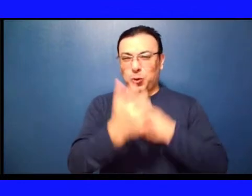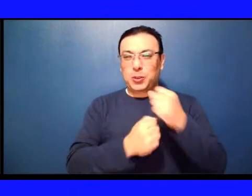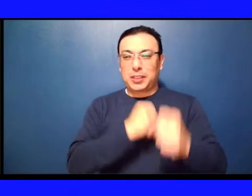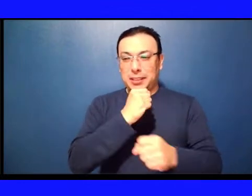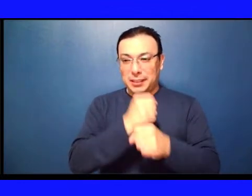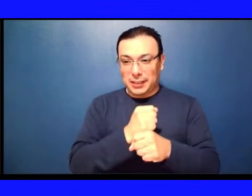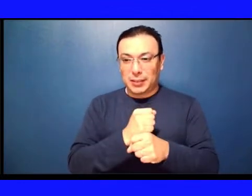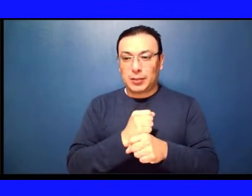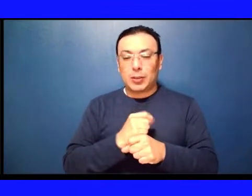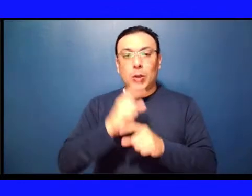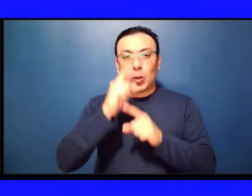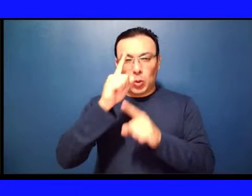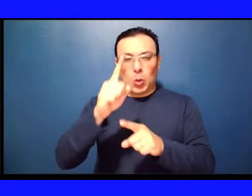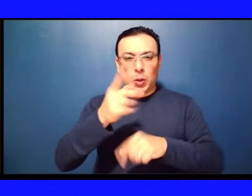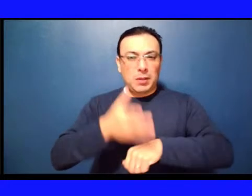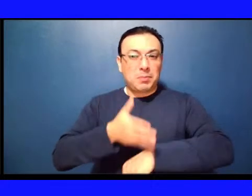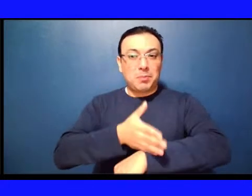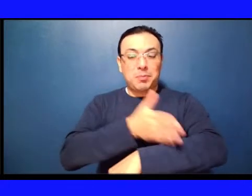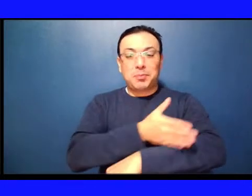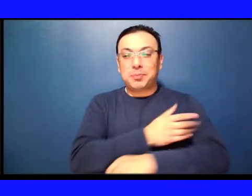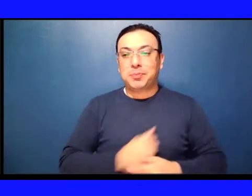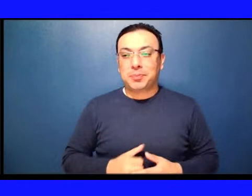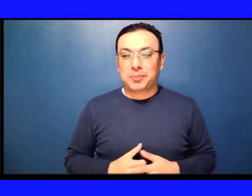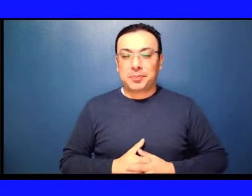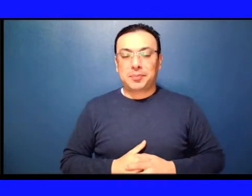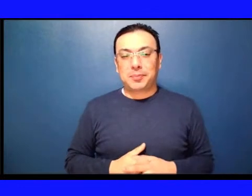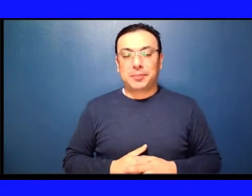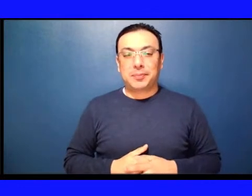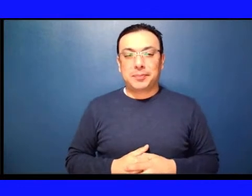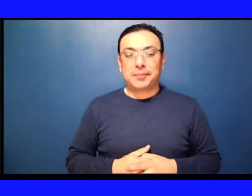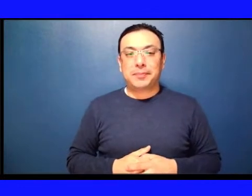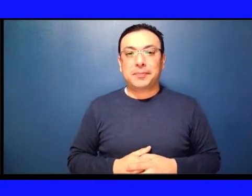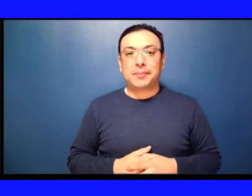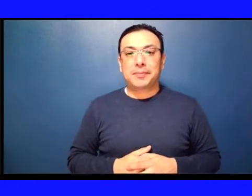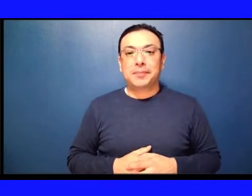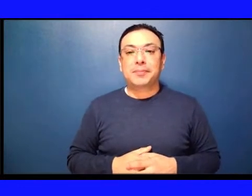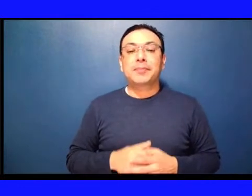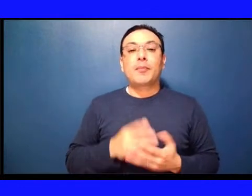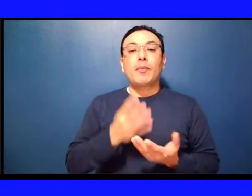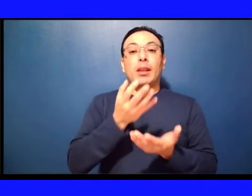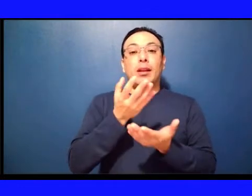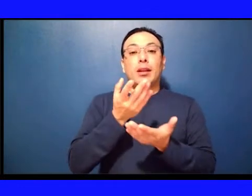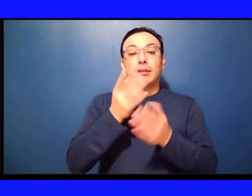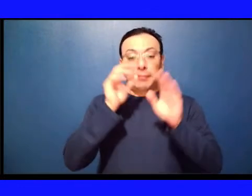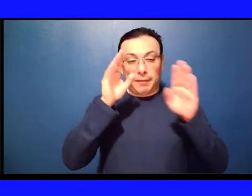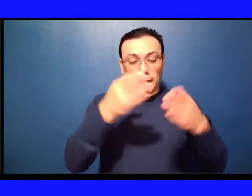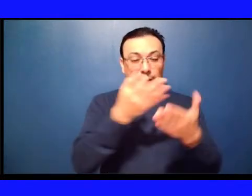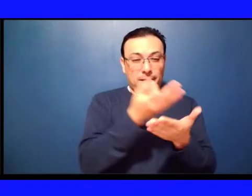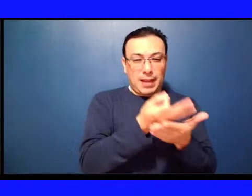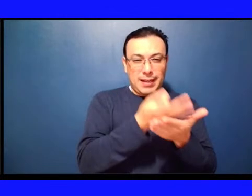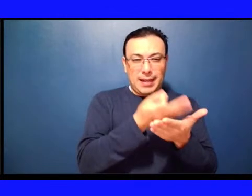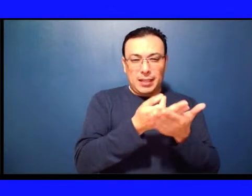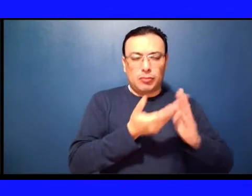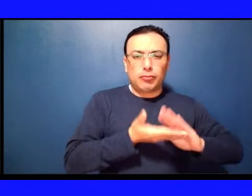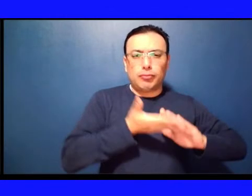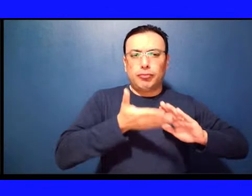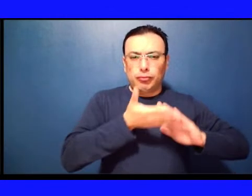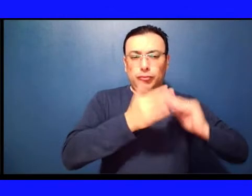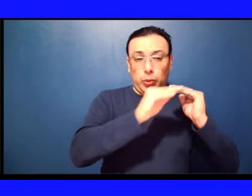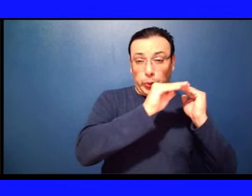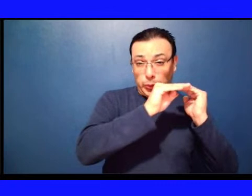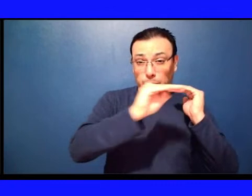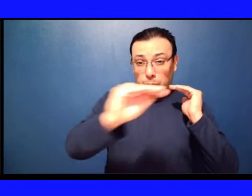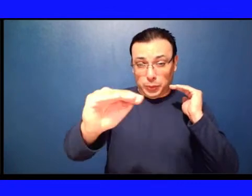initiatives. So a substantial step forward in stabilizing our finances and preparing for the future. Of course,